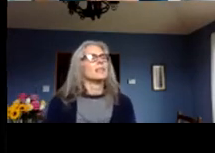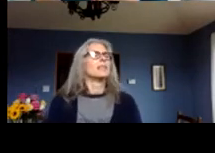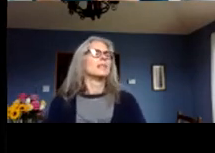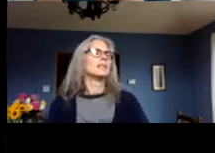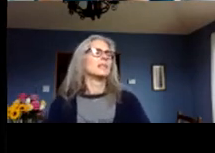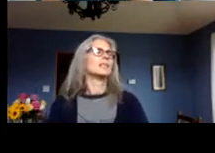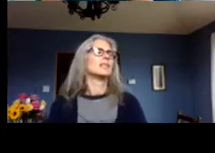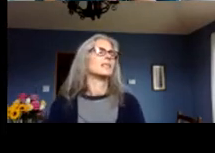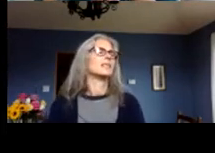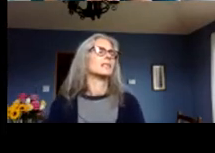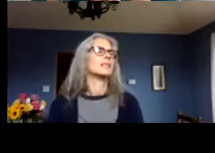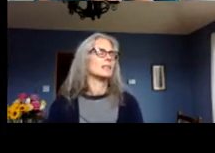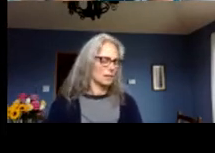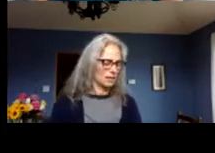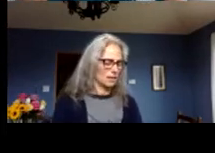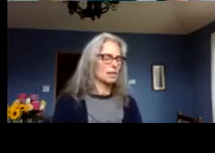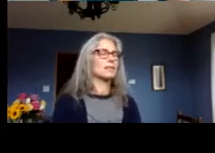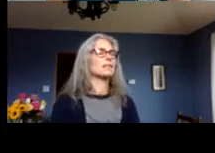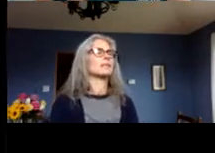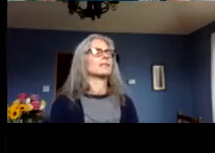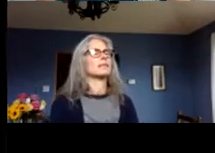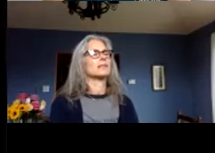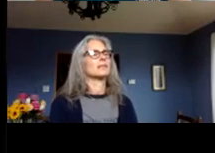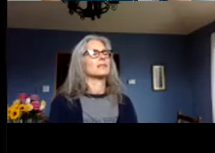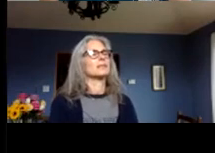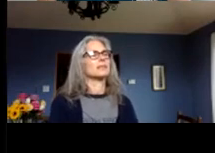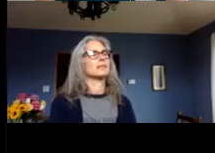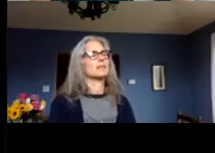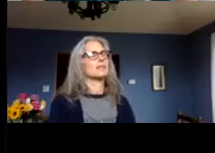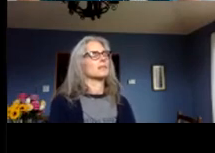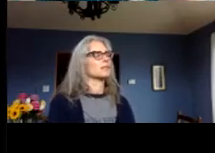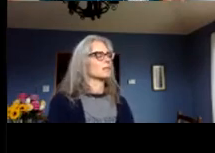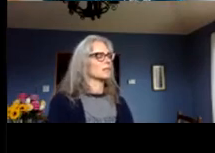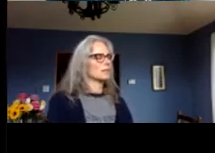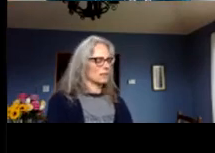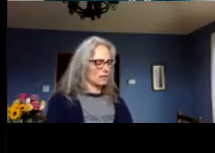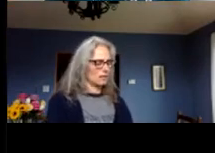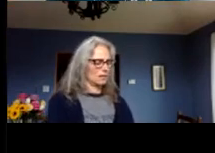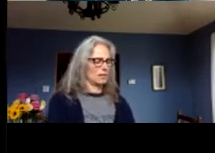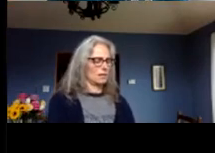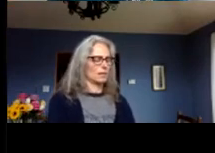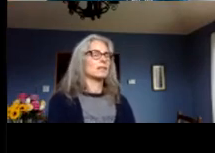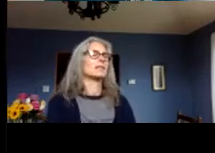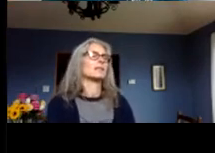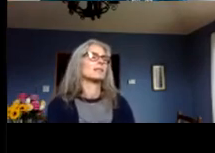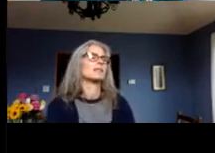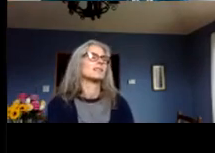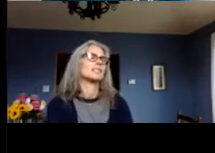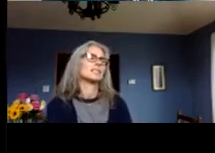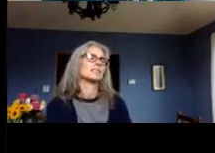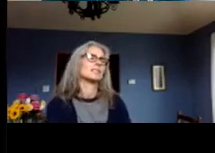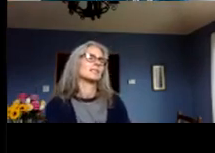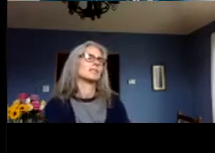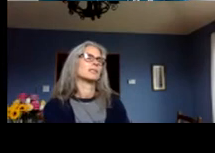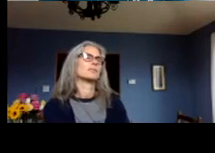So there's lots of ways to, again, use Classroom in a really powerful way that really enables learning rather than just doing it the same way